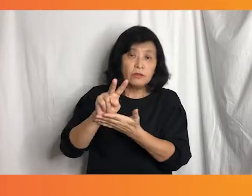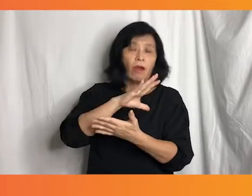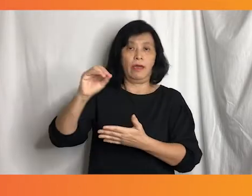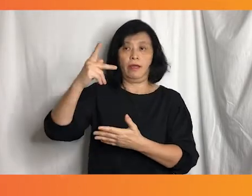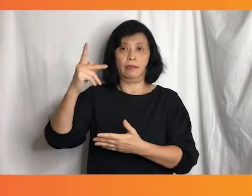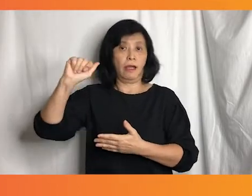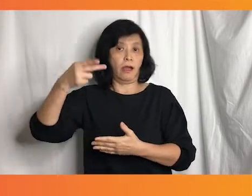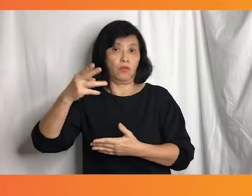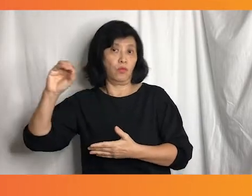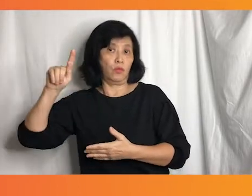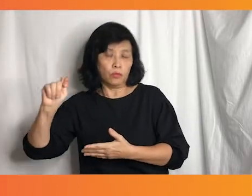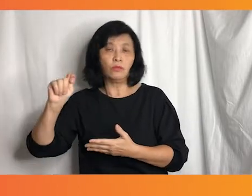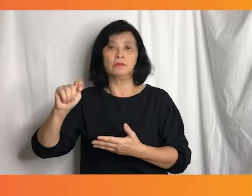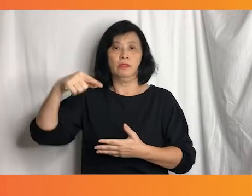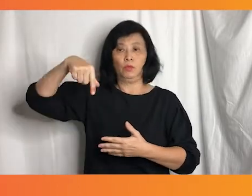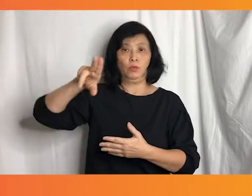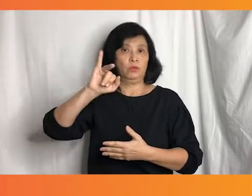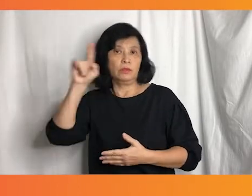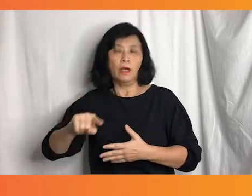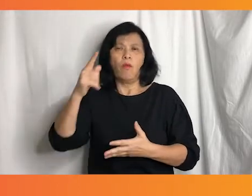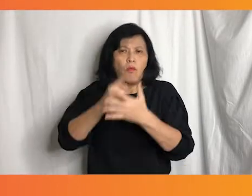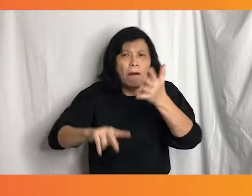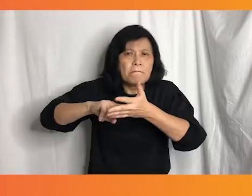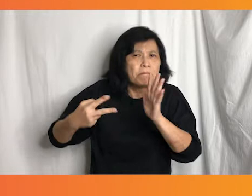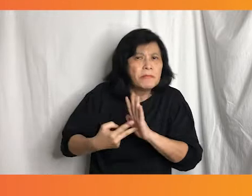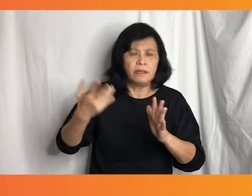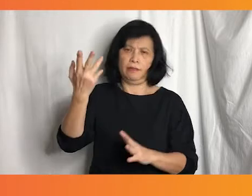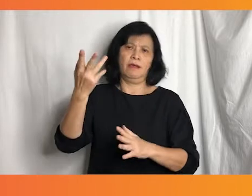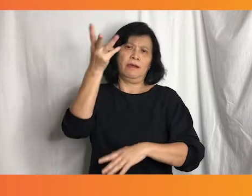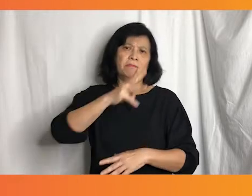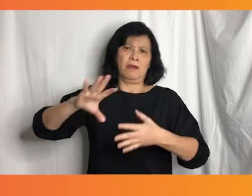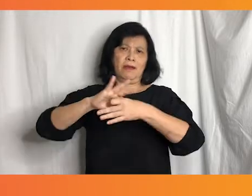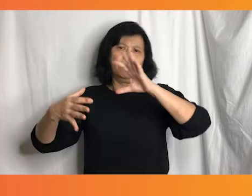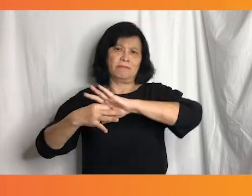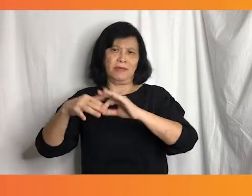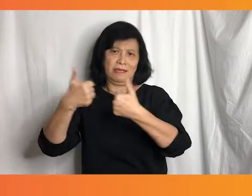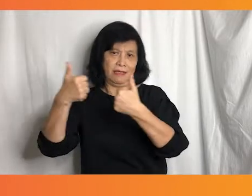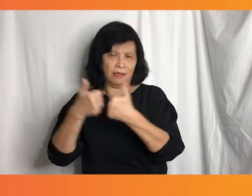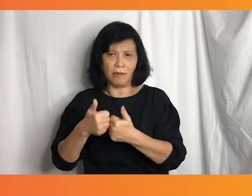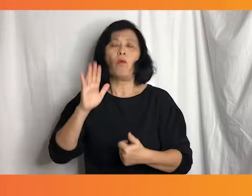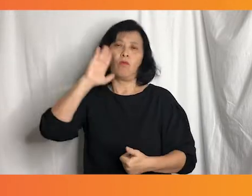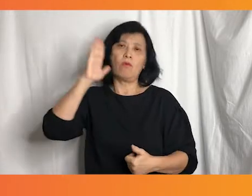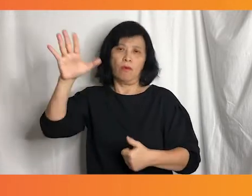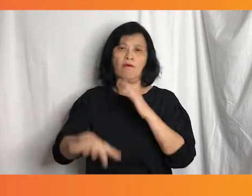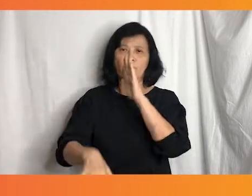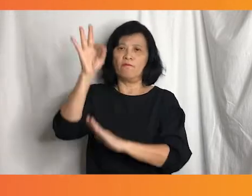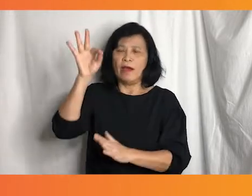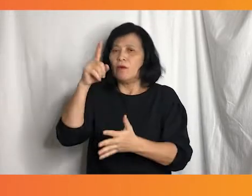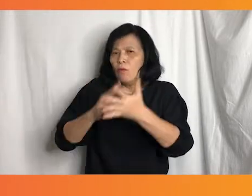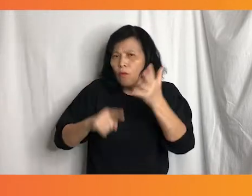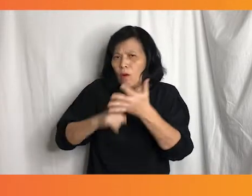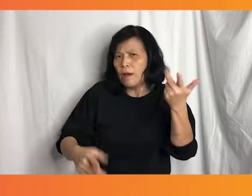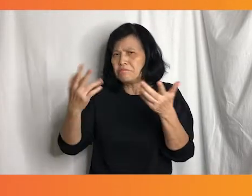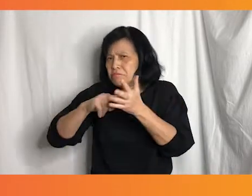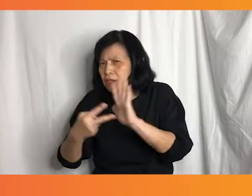educate students on what is the Paralympic game. Students will find out what the Paralympic Games mean. For a symbol of